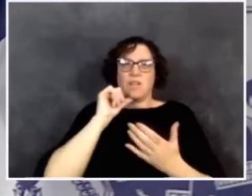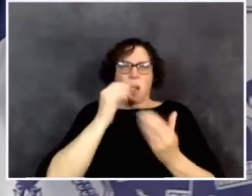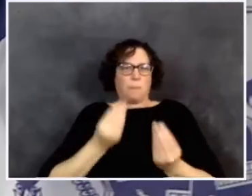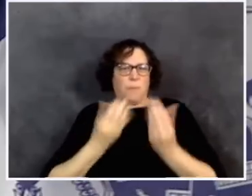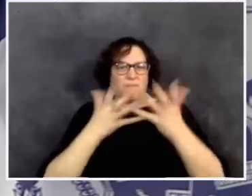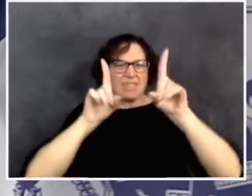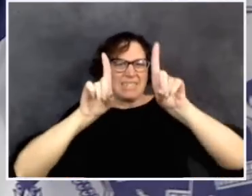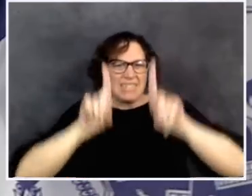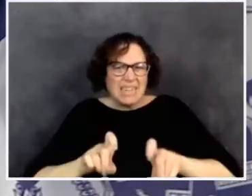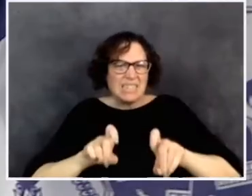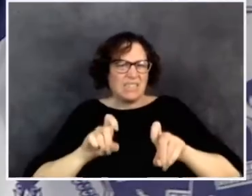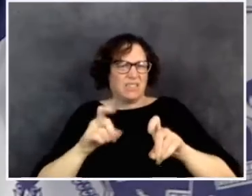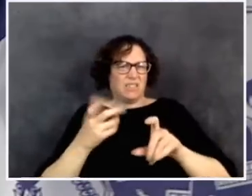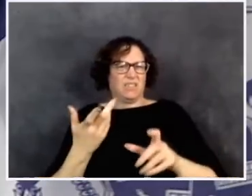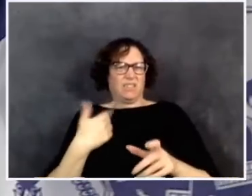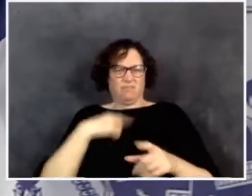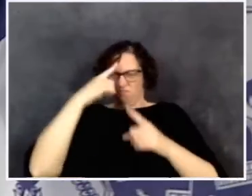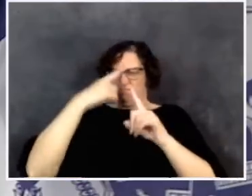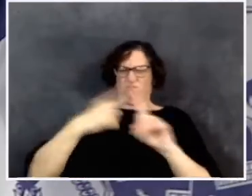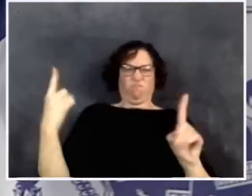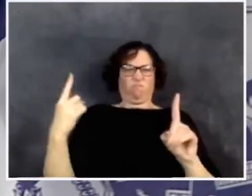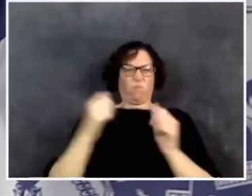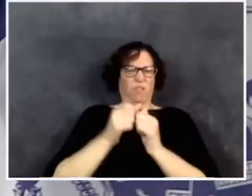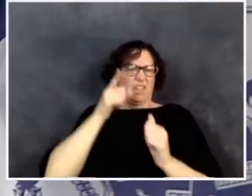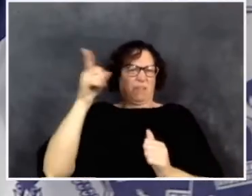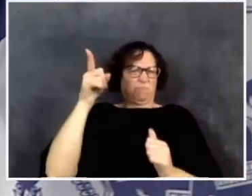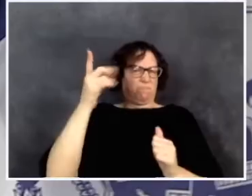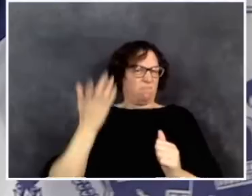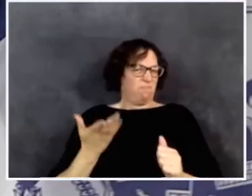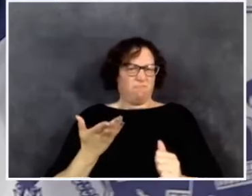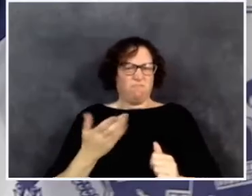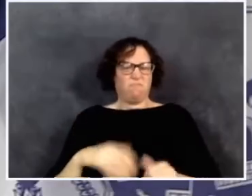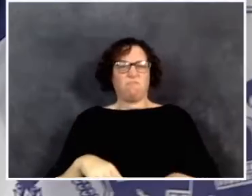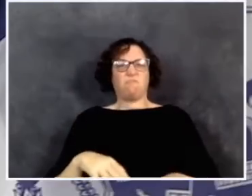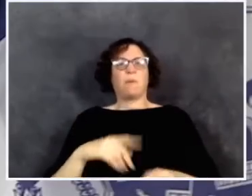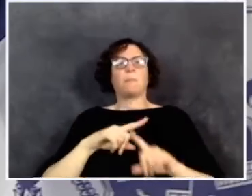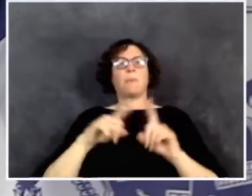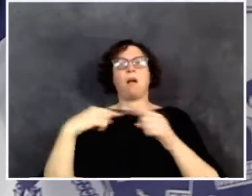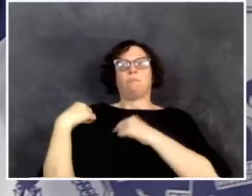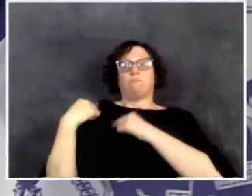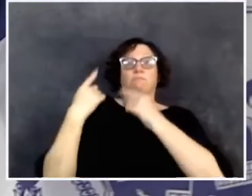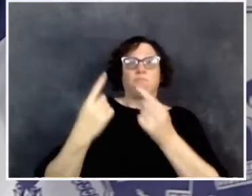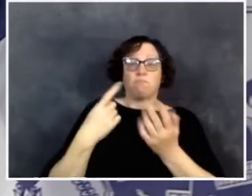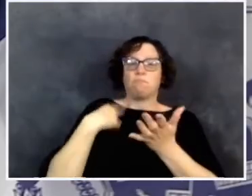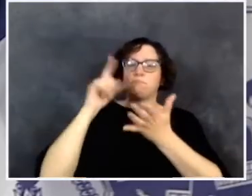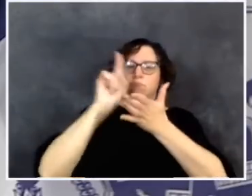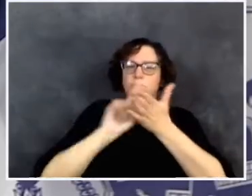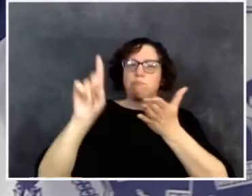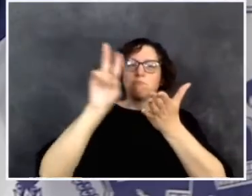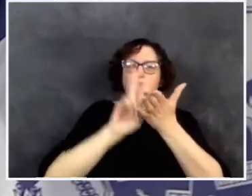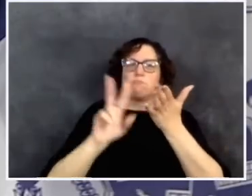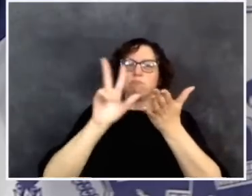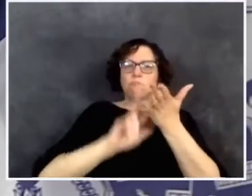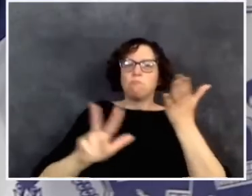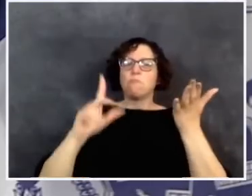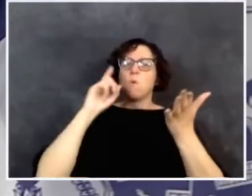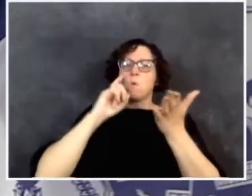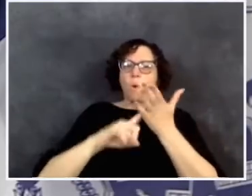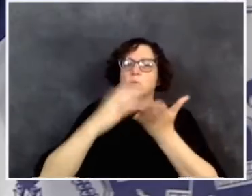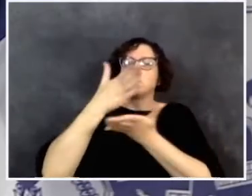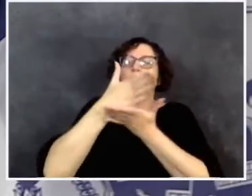few weeks' time, I did see real results from him and from his colleagues in the White House getting us at least something in the way